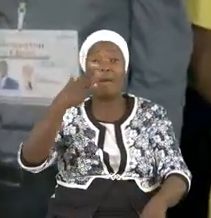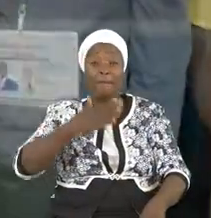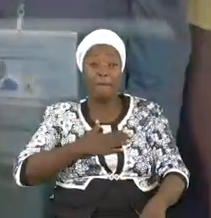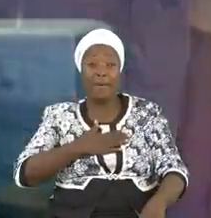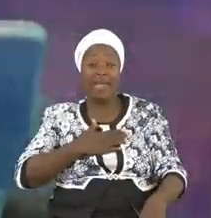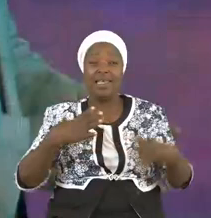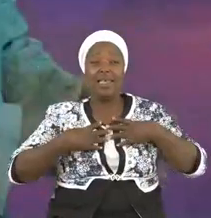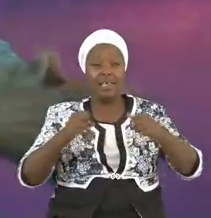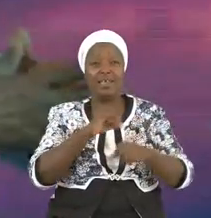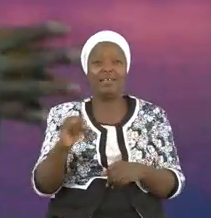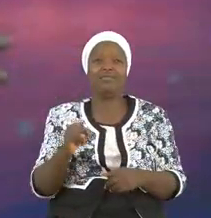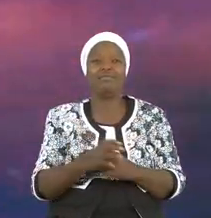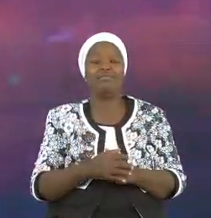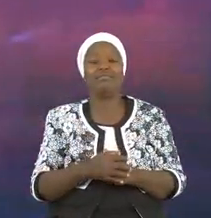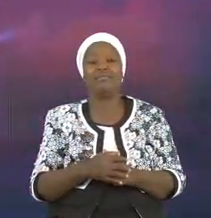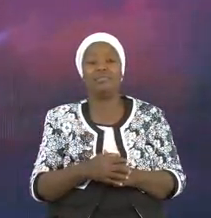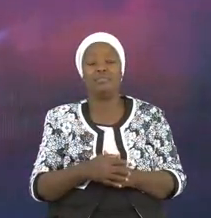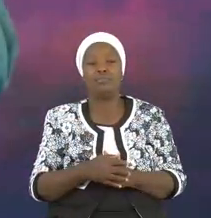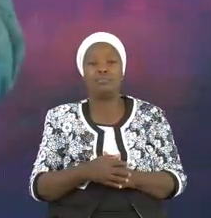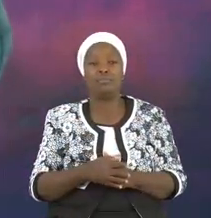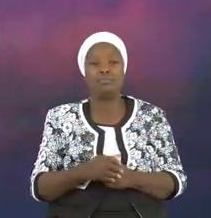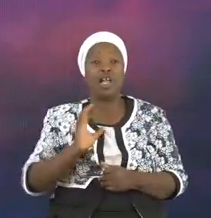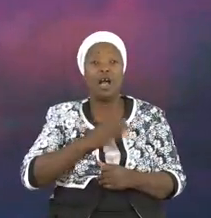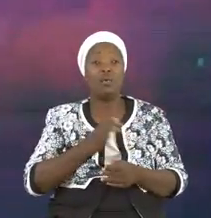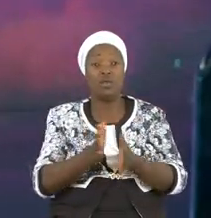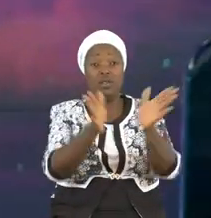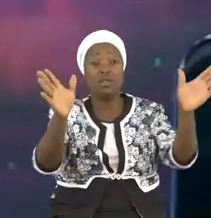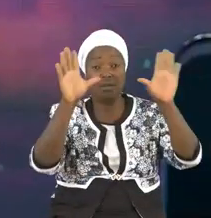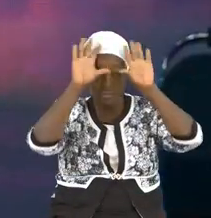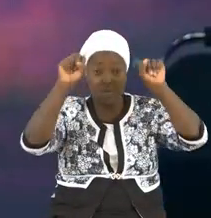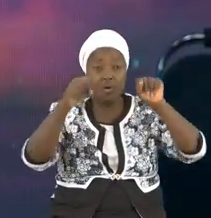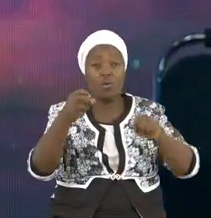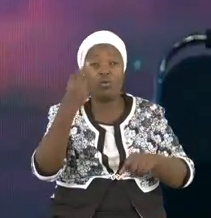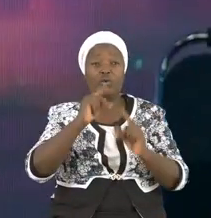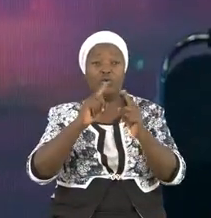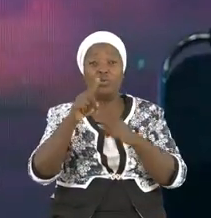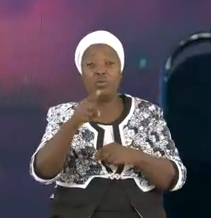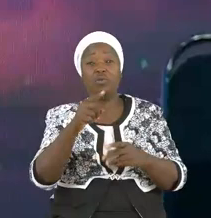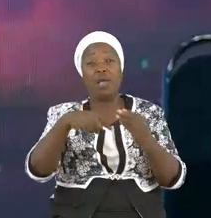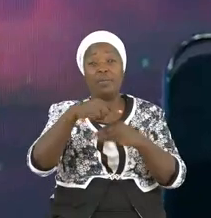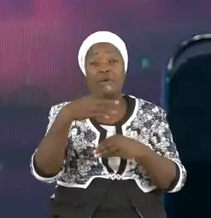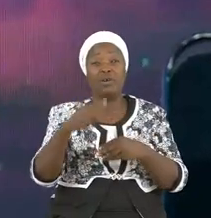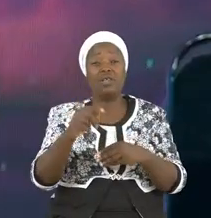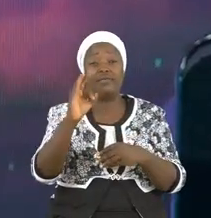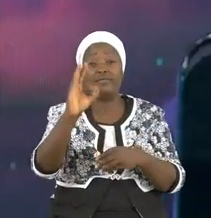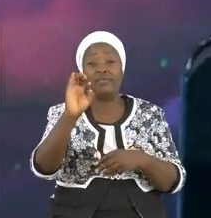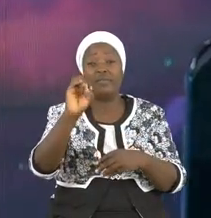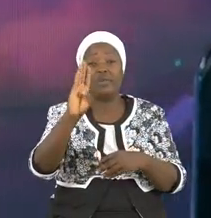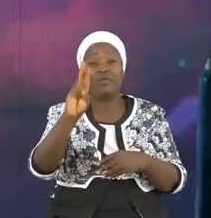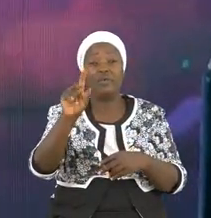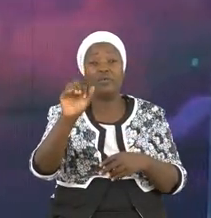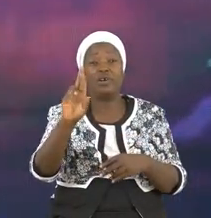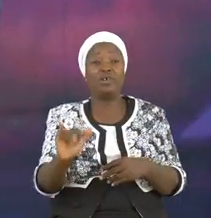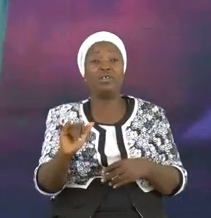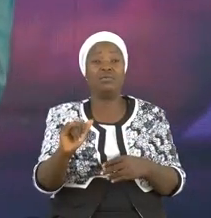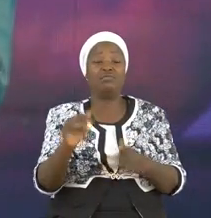I was talking to you about the February crusade. There was a sister that